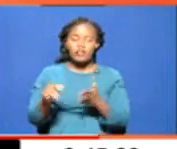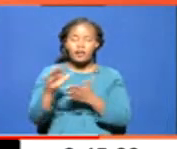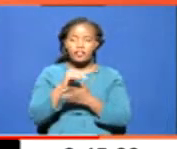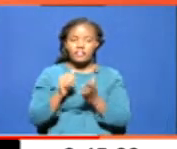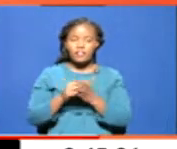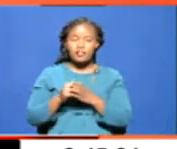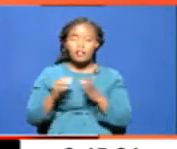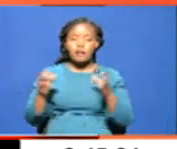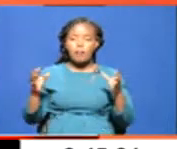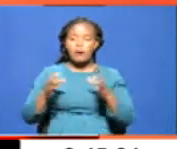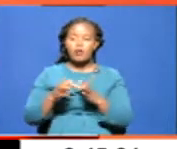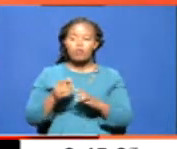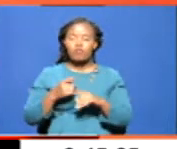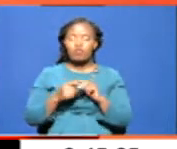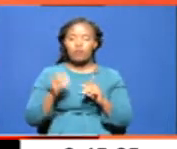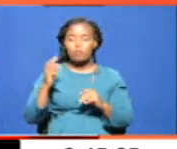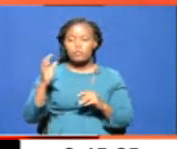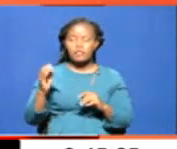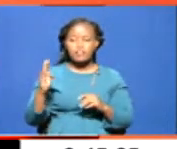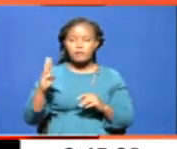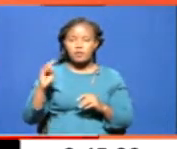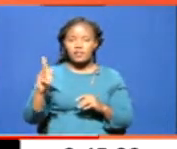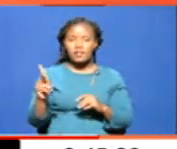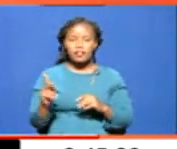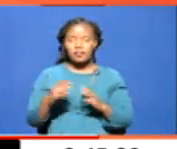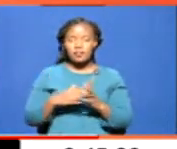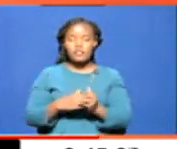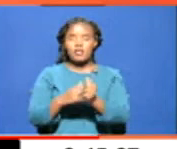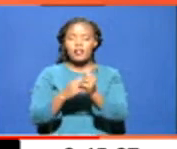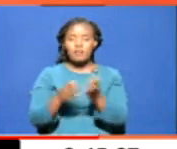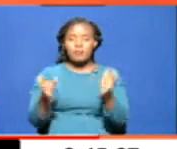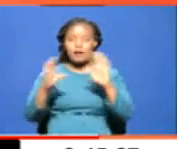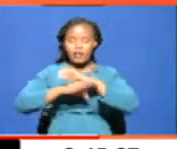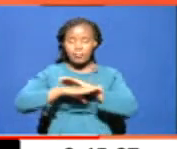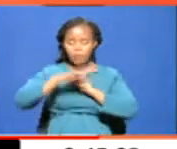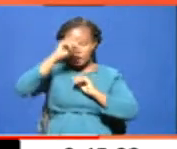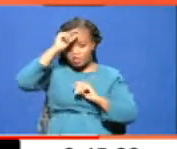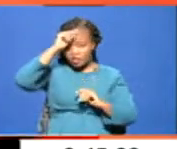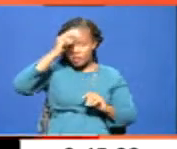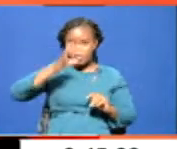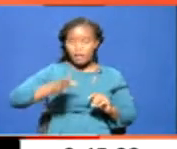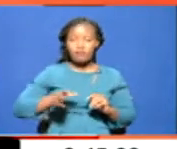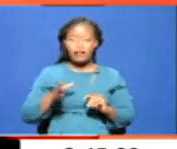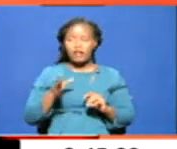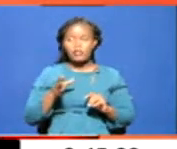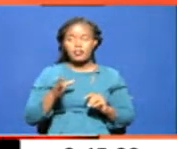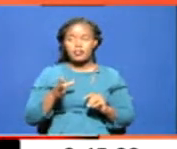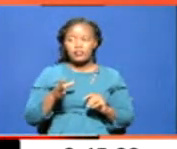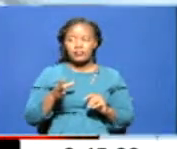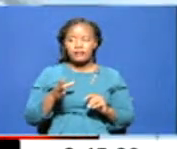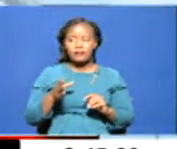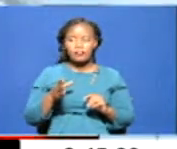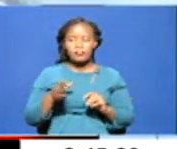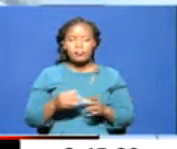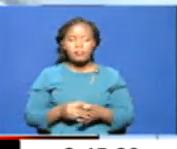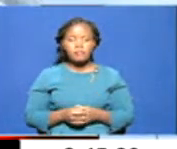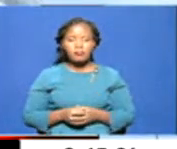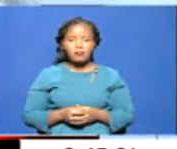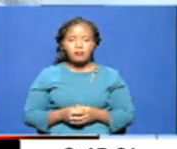CBK led by the CBK Deputy Governor Sheila Mbijiwe. Here.